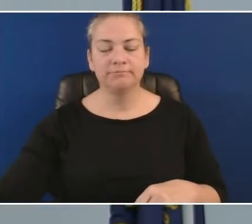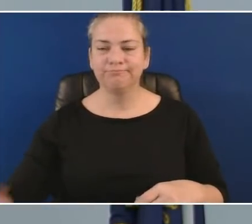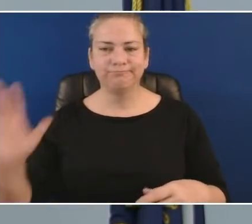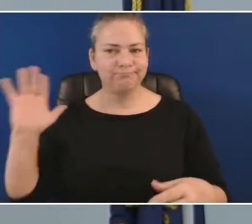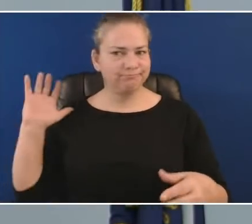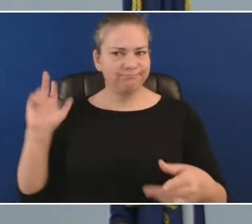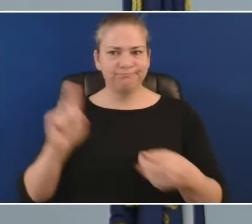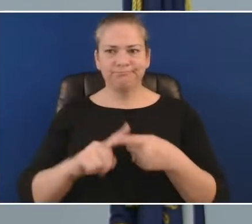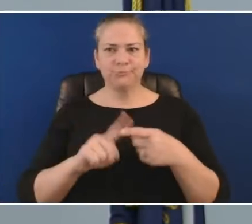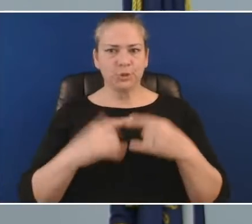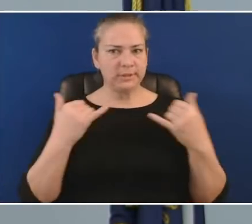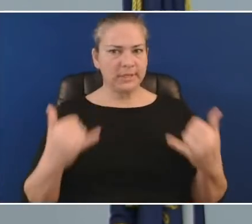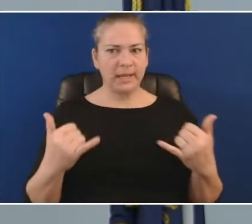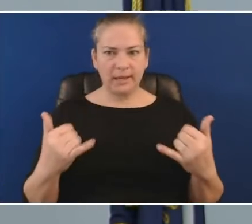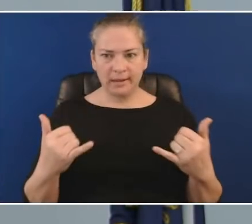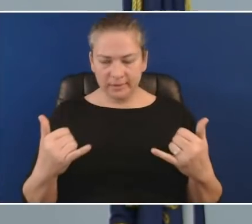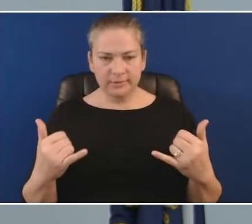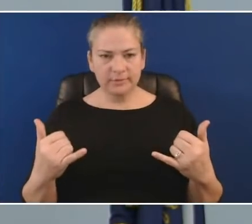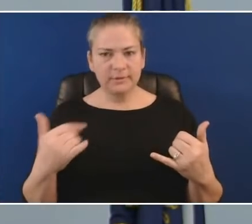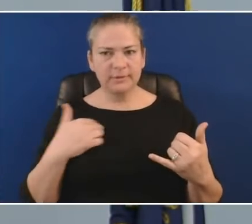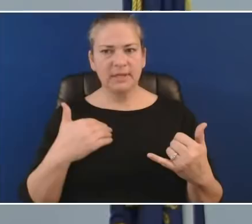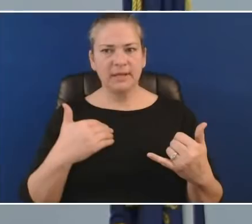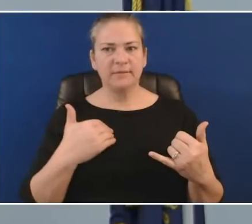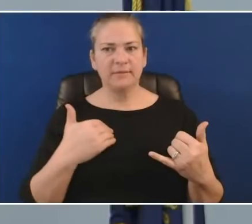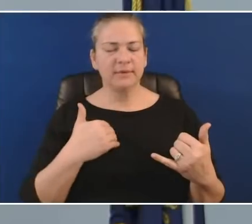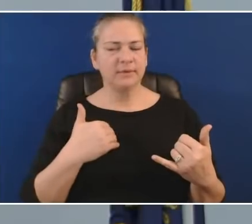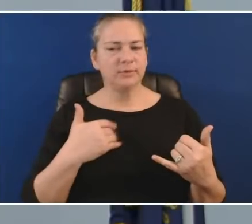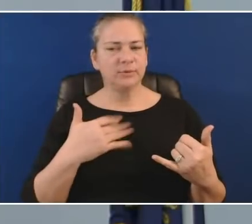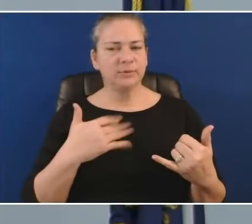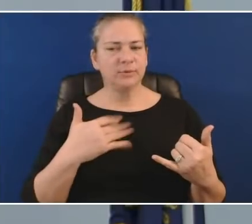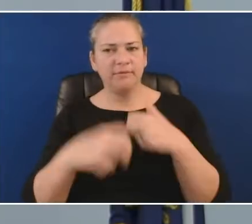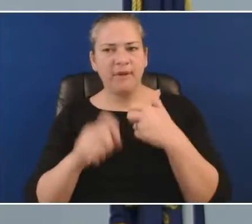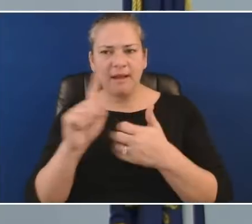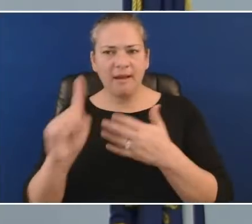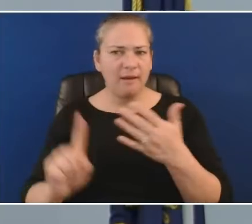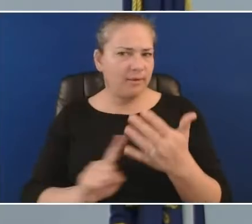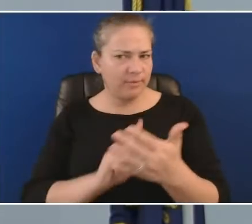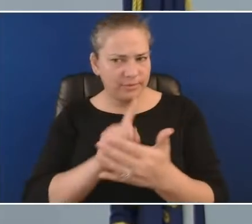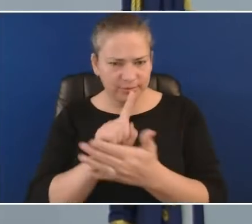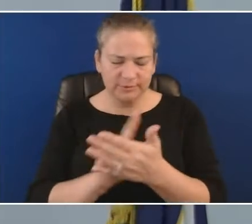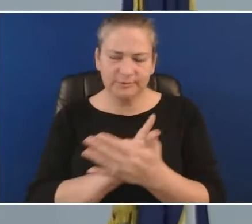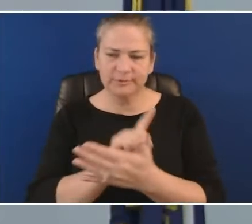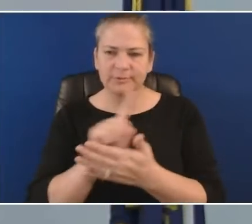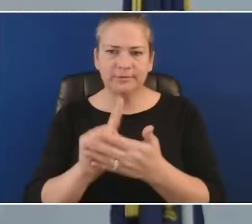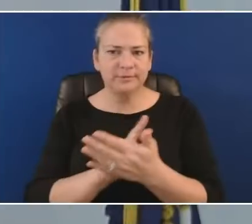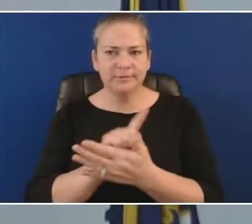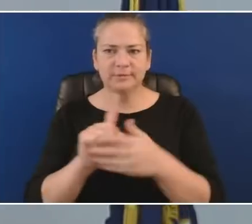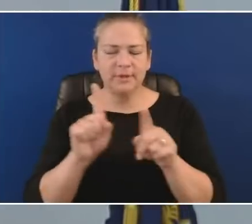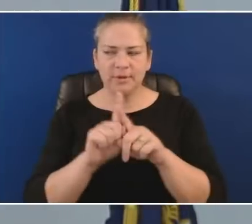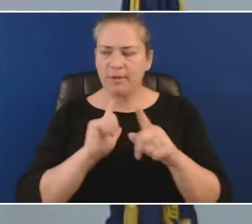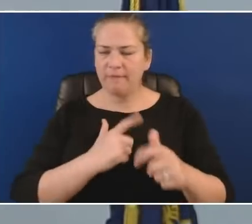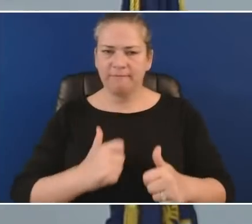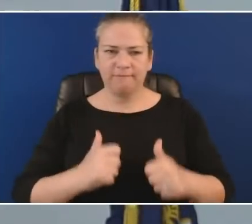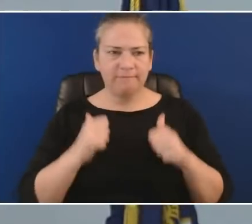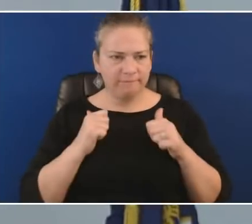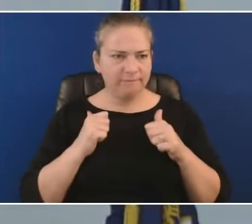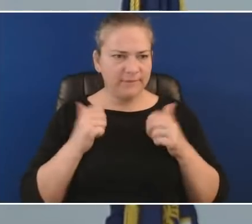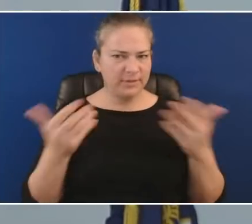toughest hours of our lives as Kentuckians. This